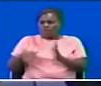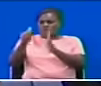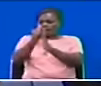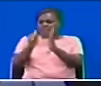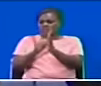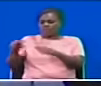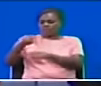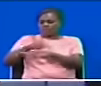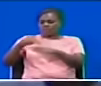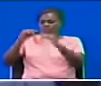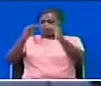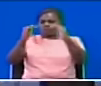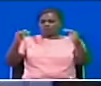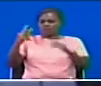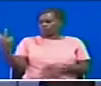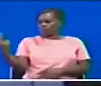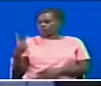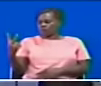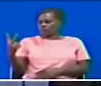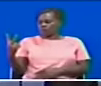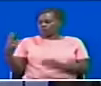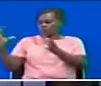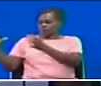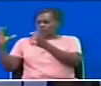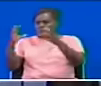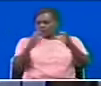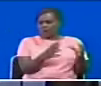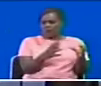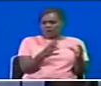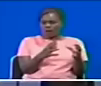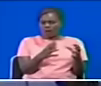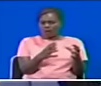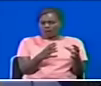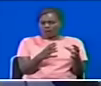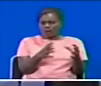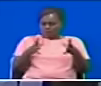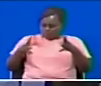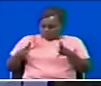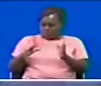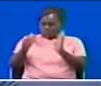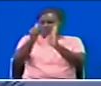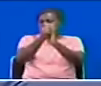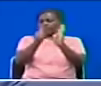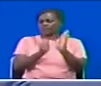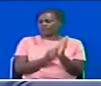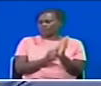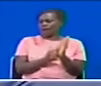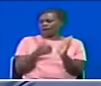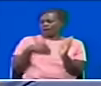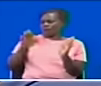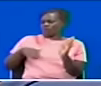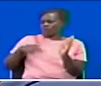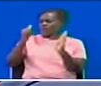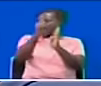national level? When these two so-called groups push their agenda, is there a women